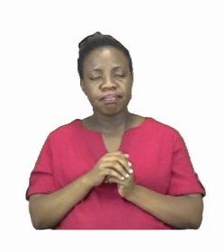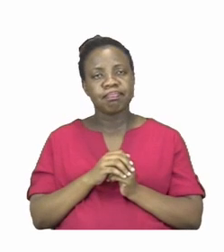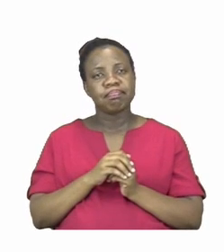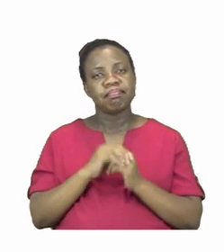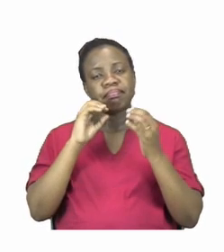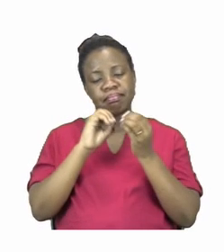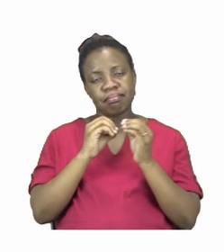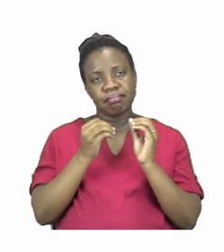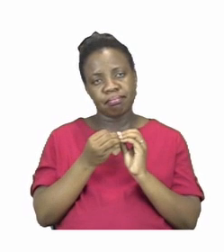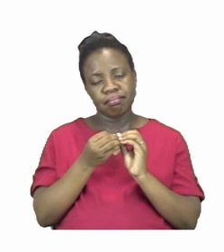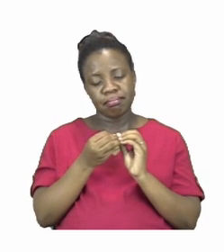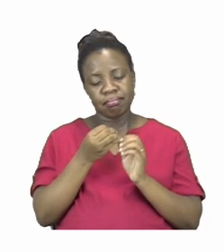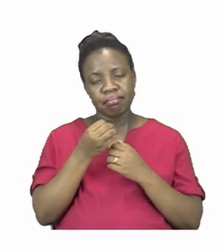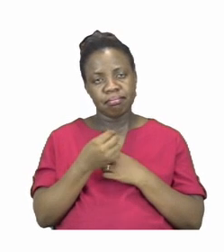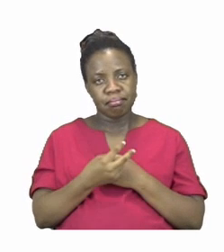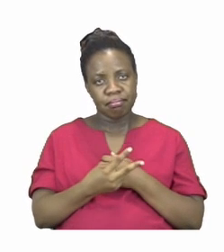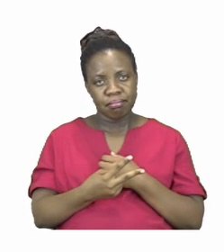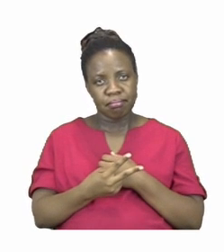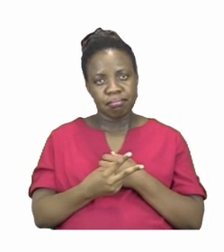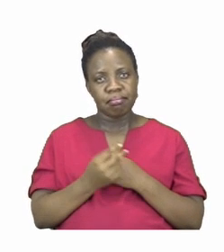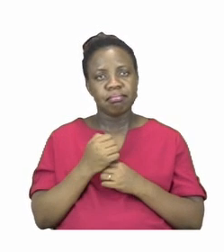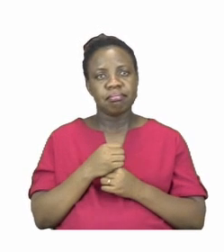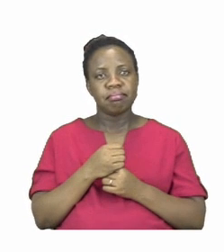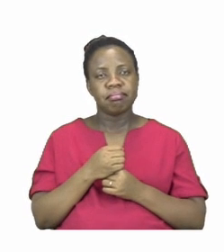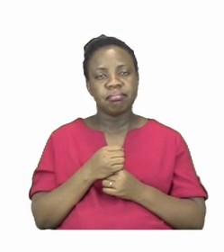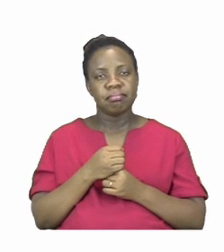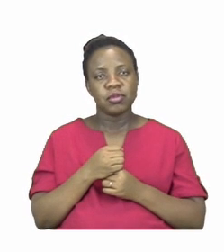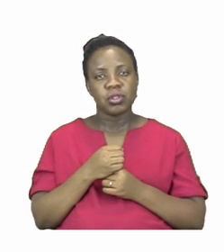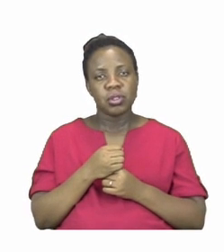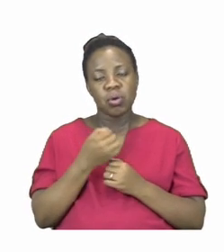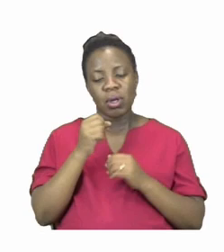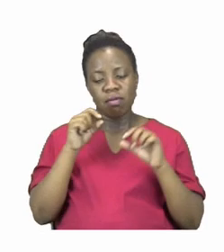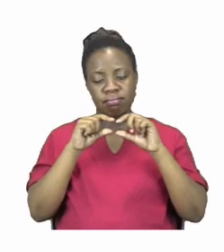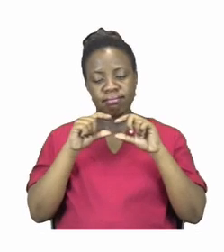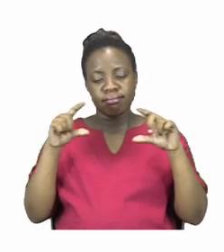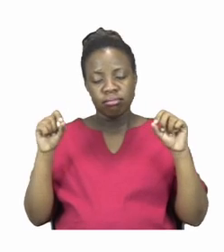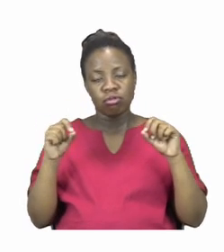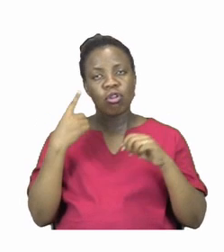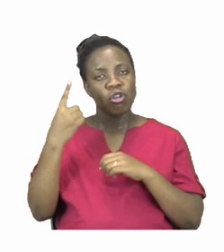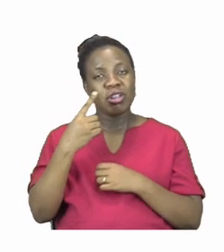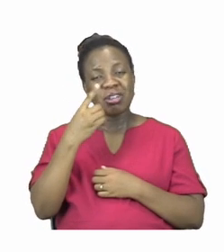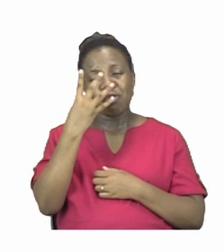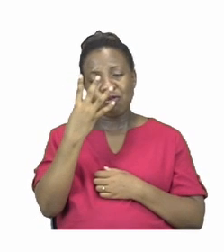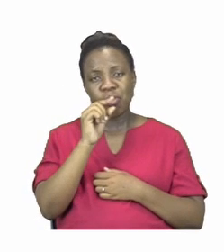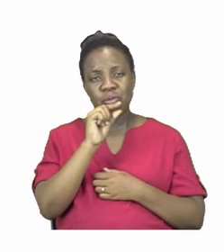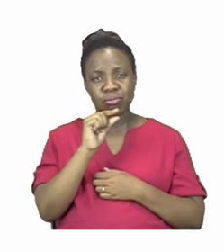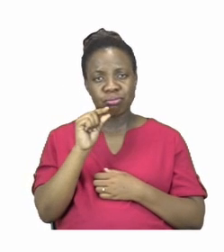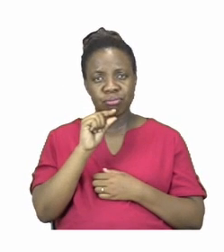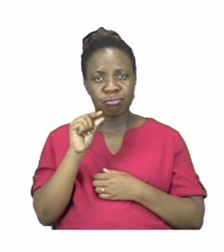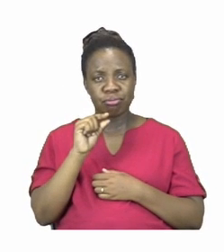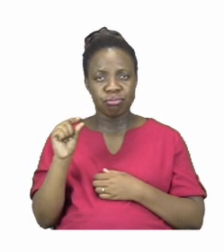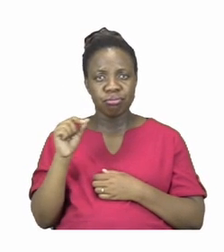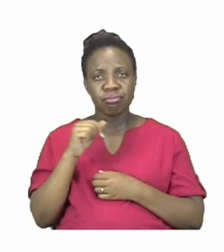have 4 words. Now that we know what we need to make the cup of tea, it's time to actually do